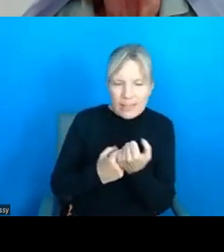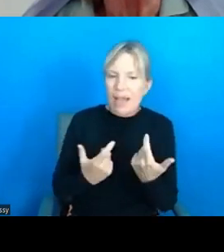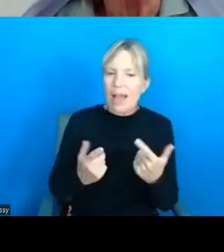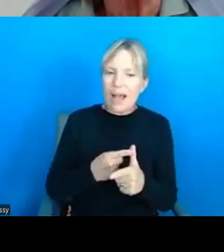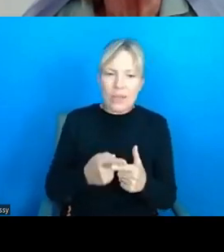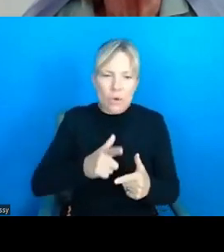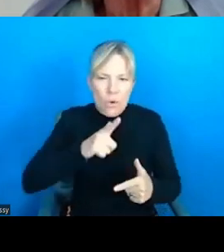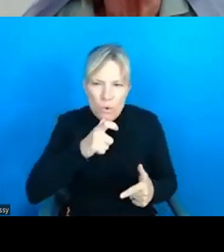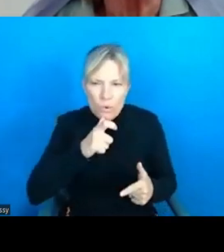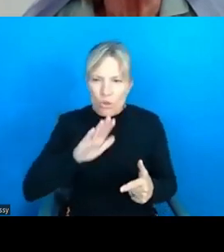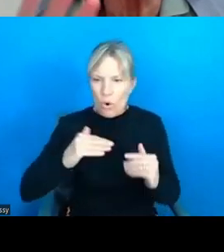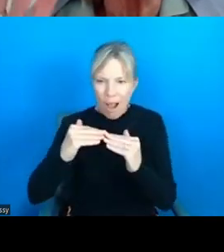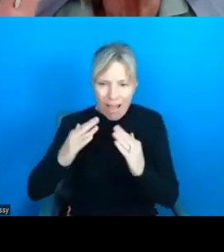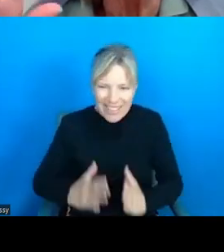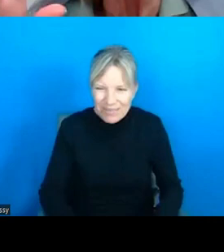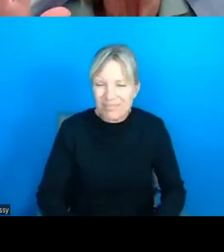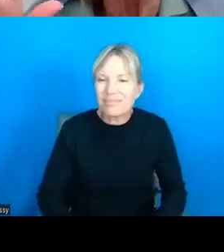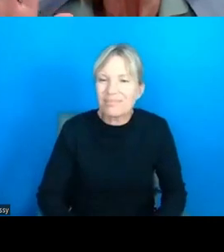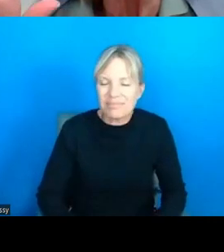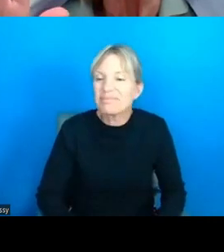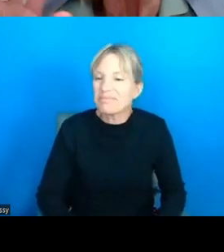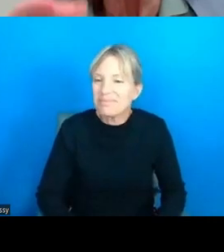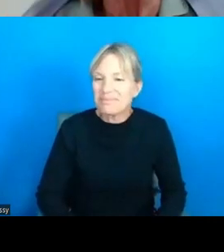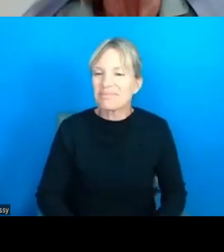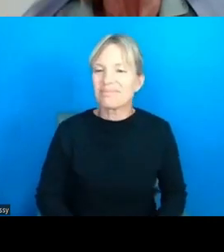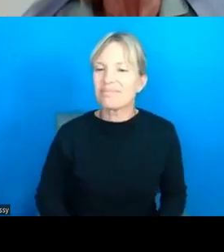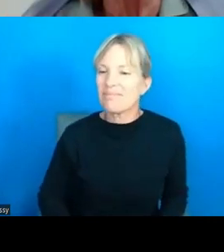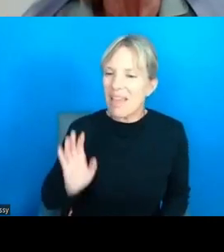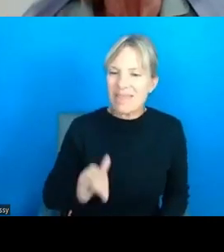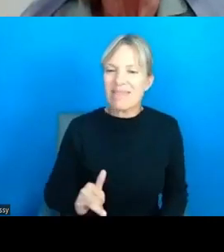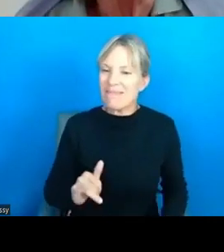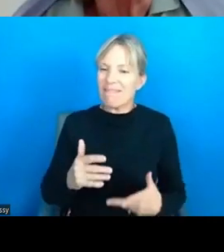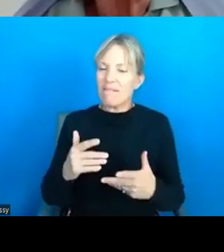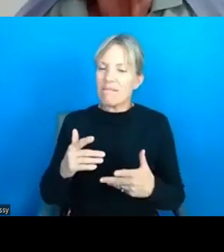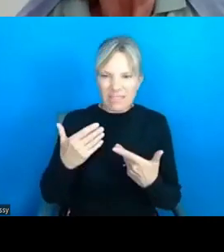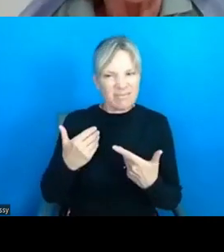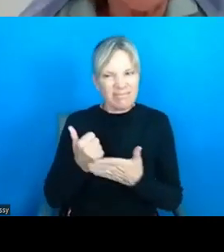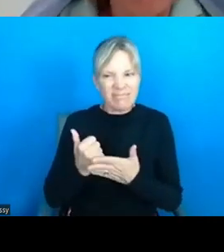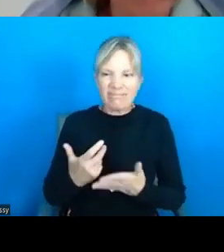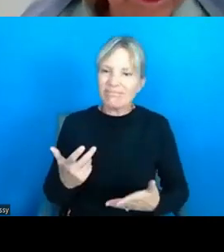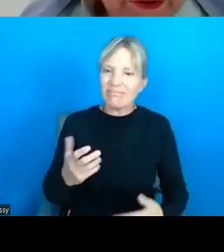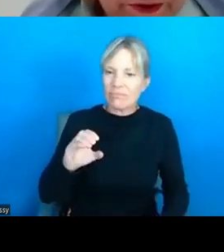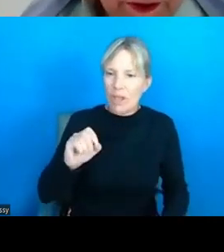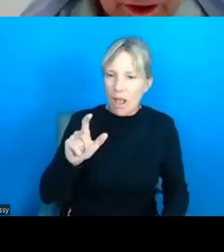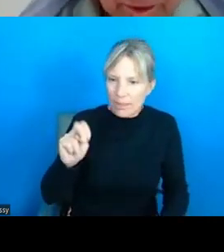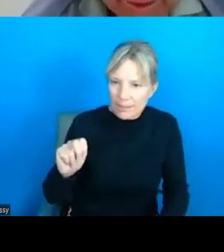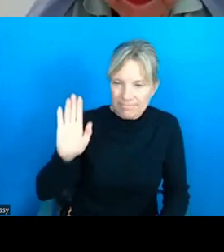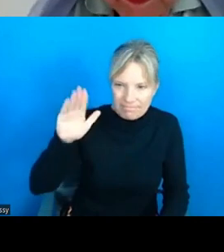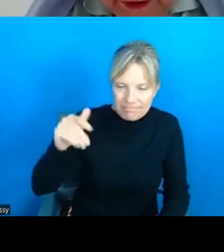who your colleagues are. And that's stretching. Colleen? Yeah, I want to